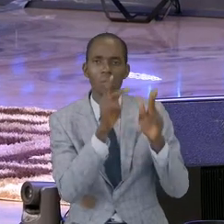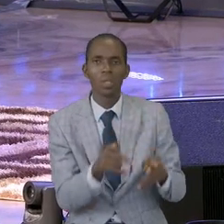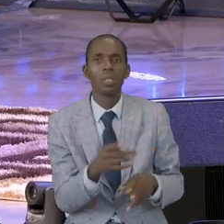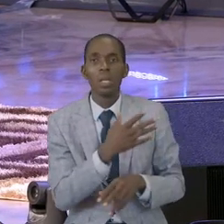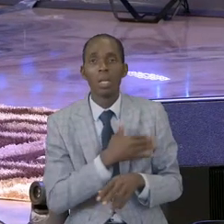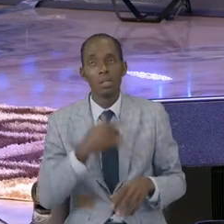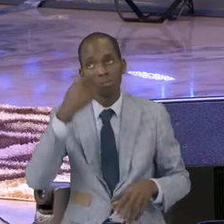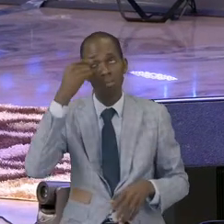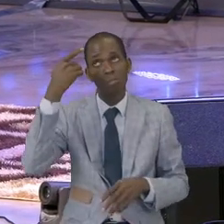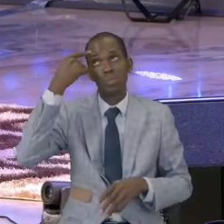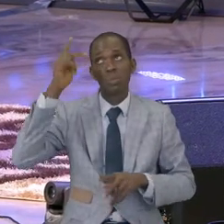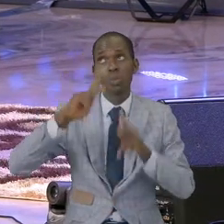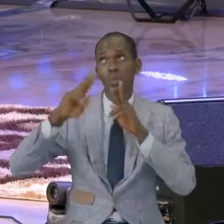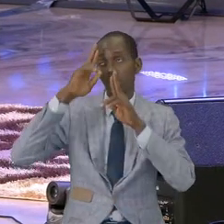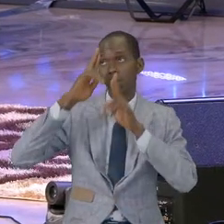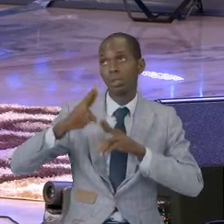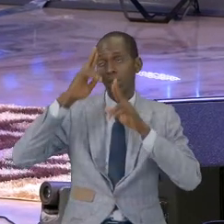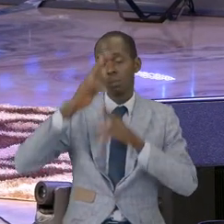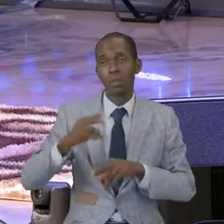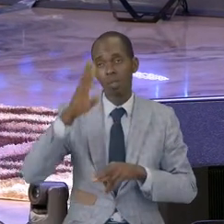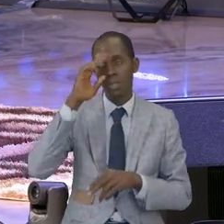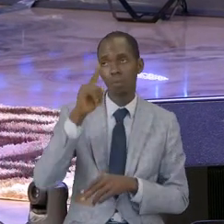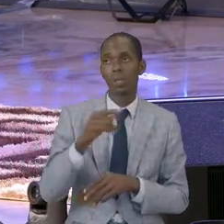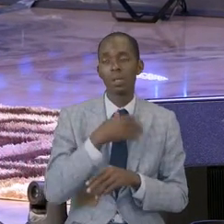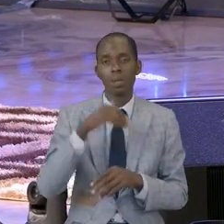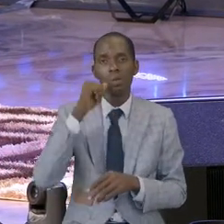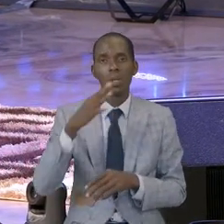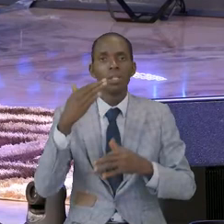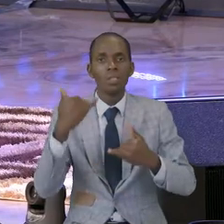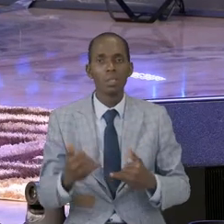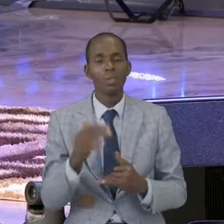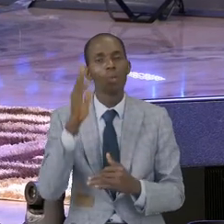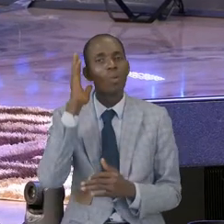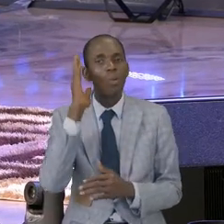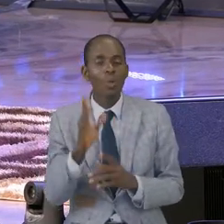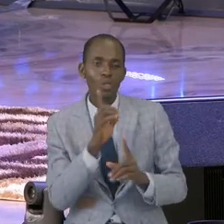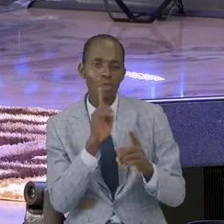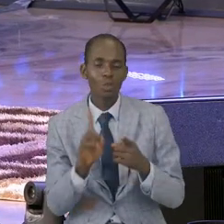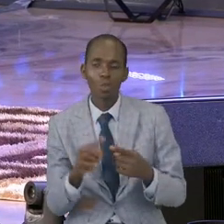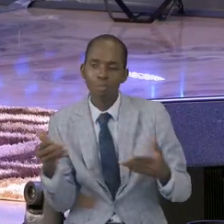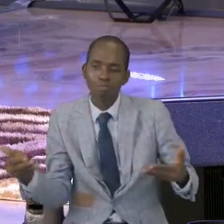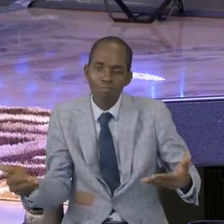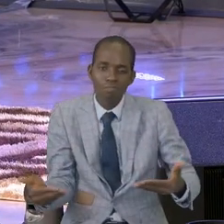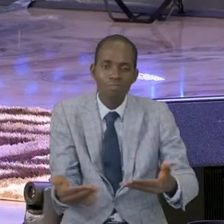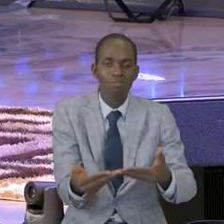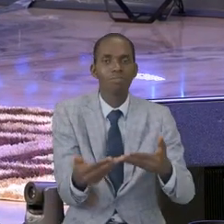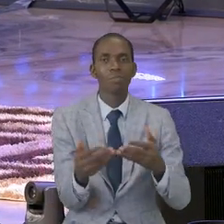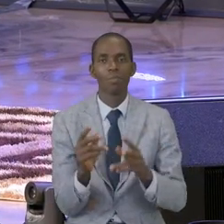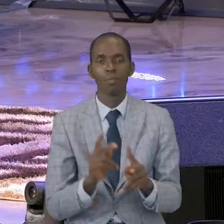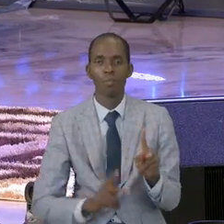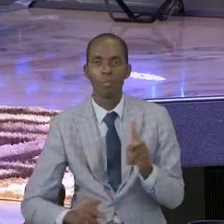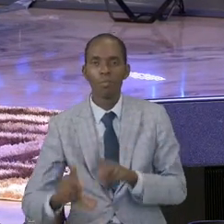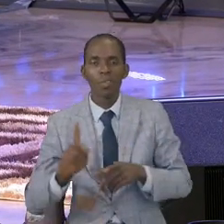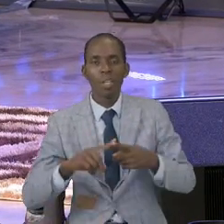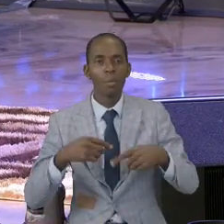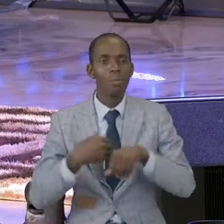think because of the respect we have for him, for her, she will talk to unite people and to make